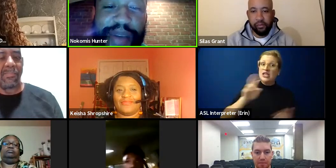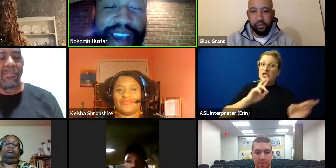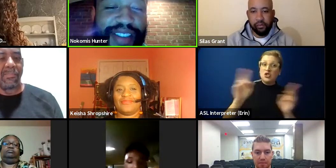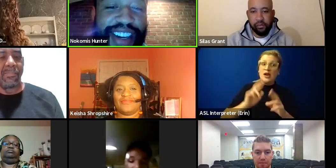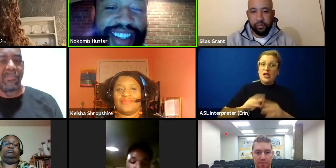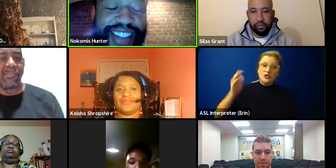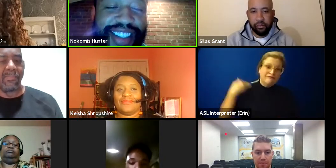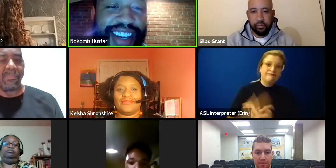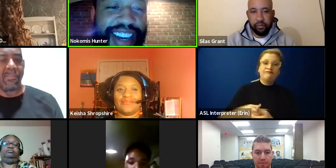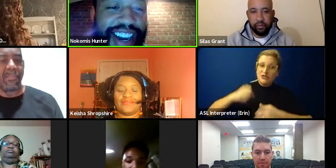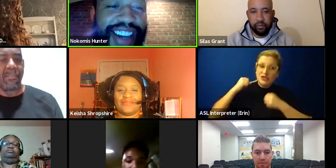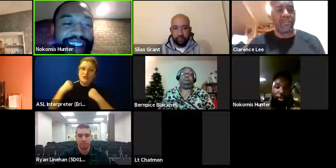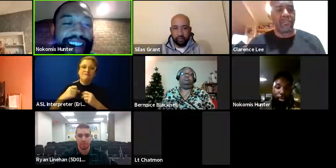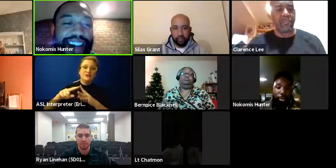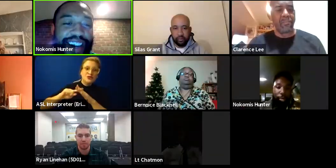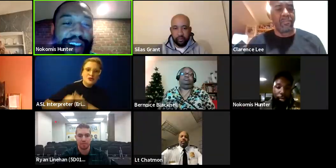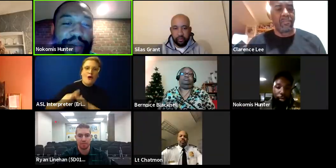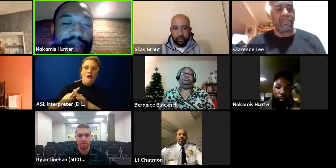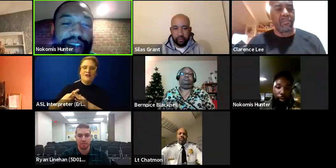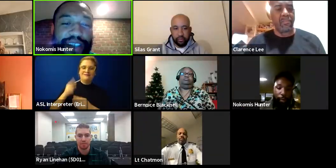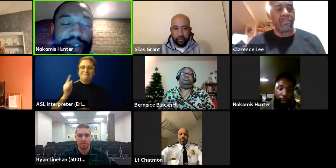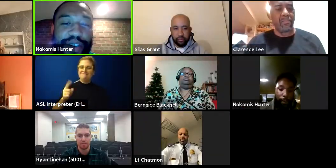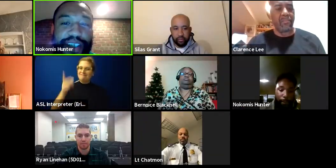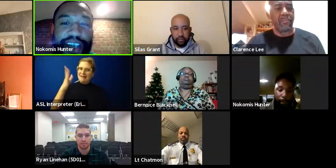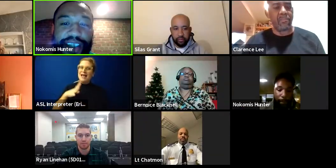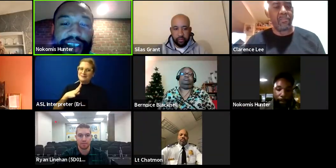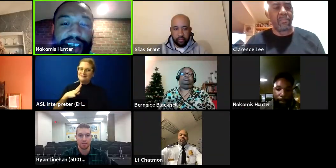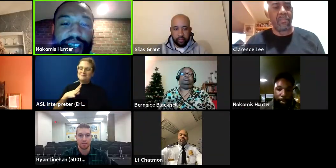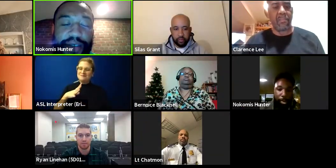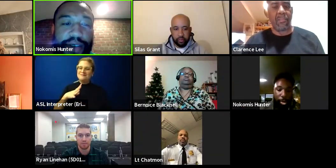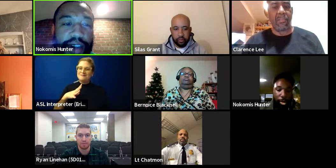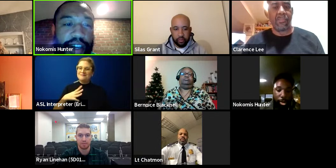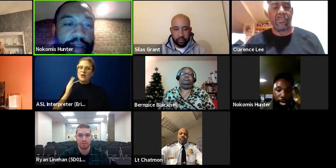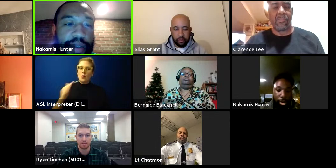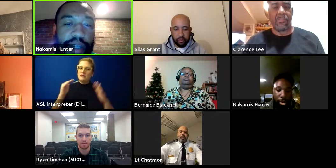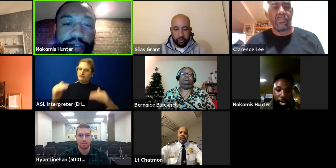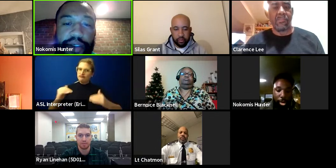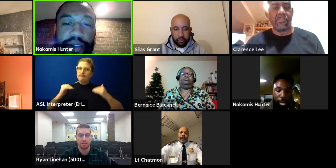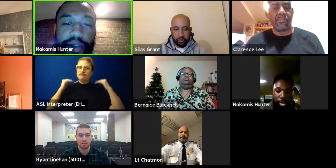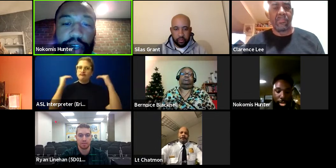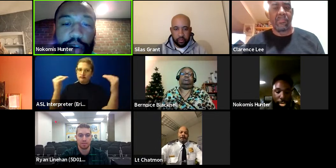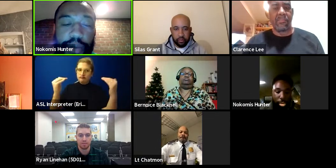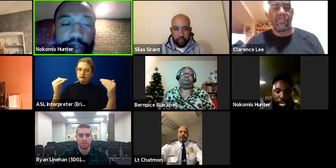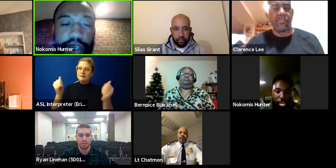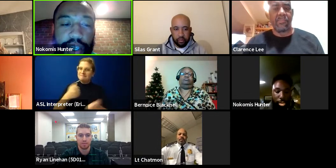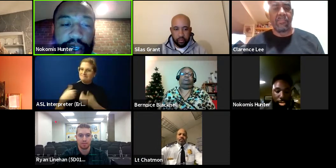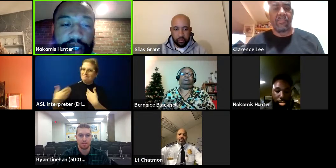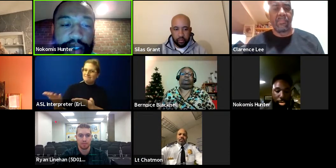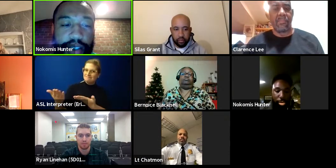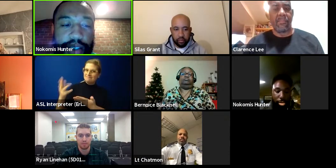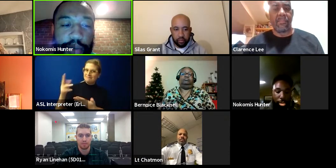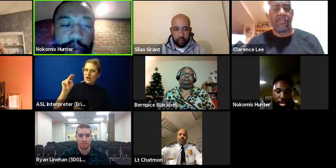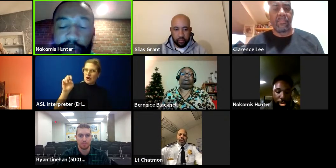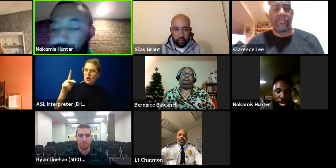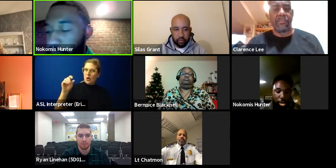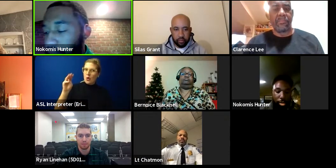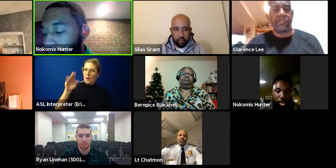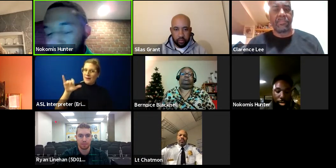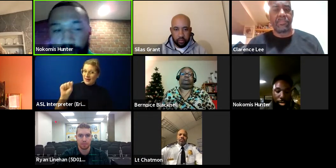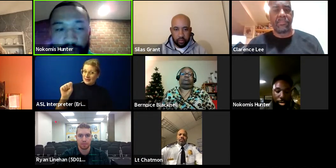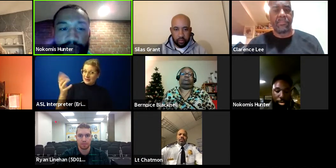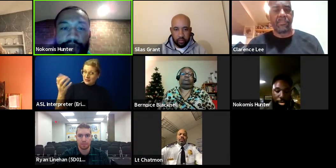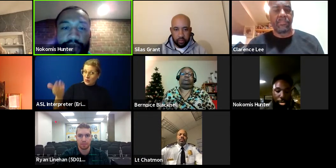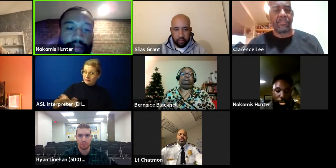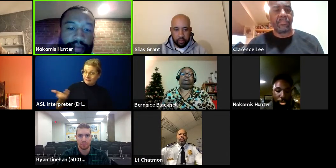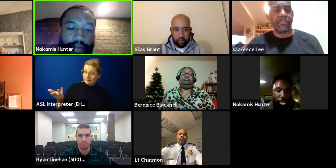this is your man right here. This is the guy that's really going to take it to the next level. So without further ado, Nokomis, you want to loop him in right here, man?